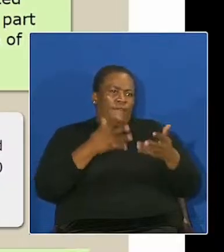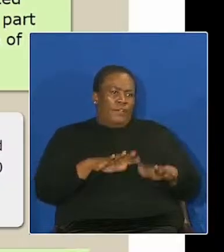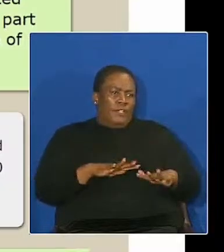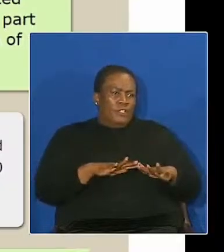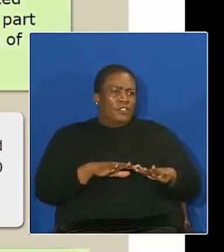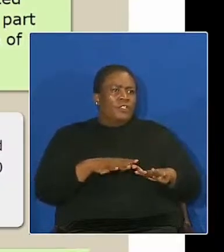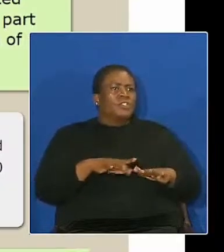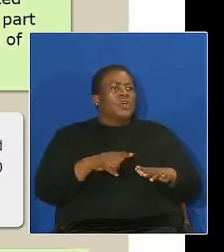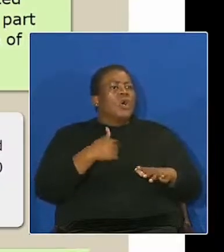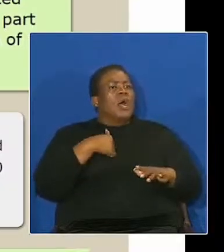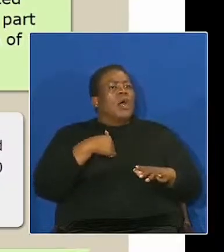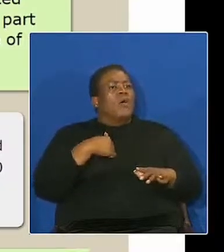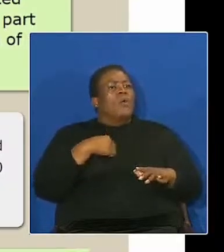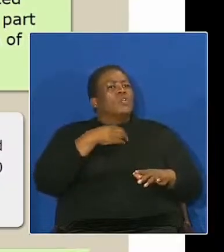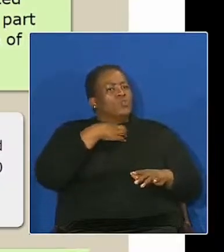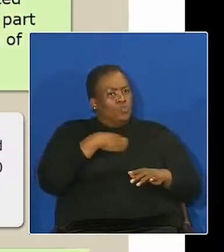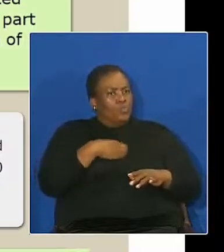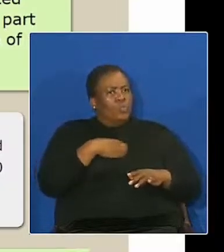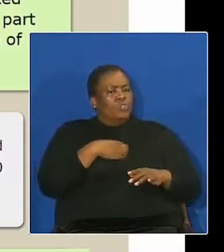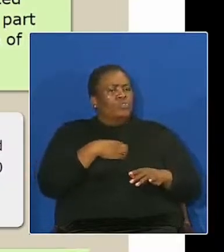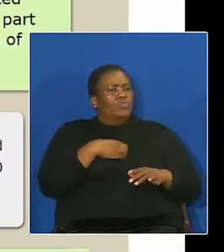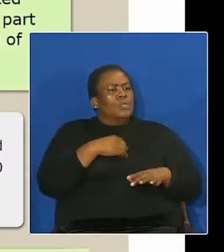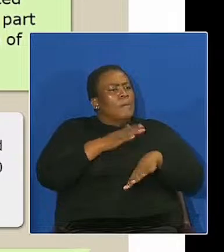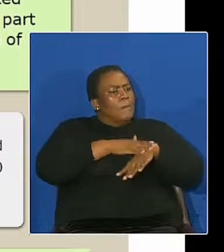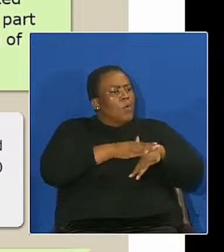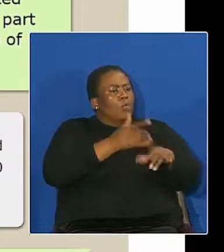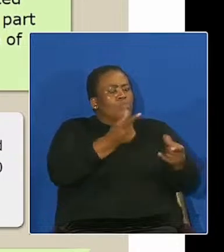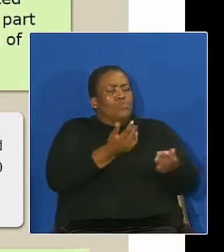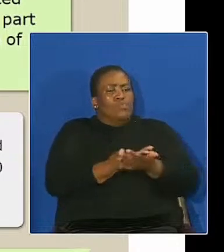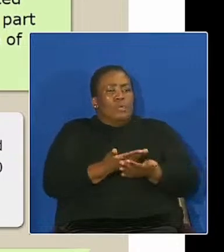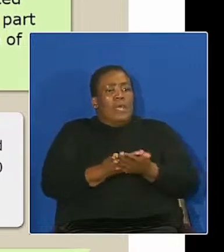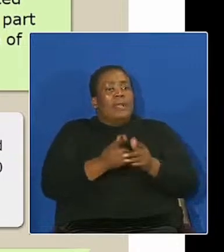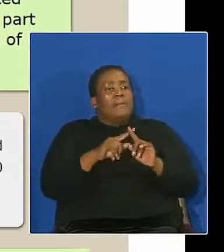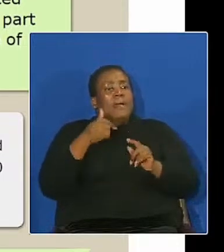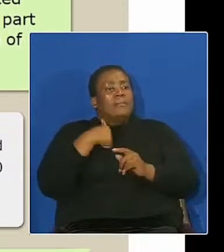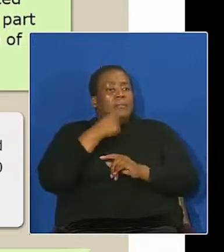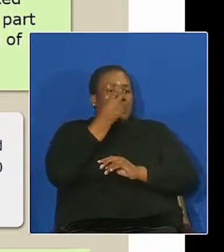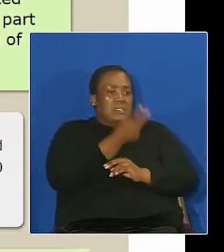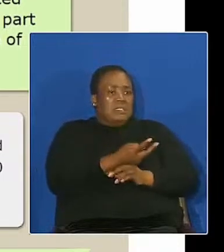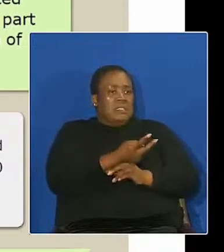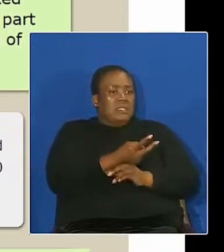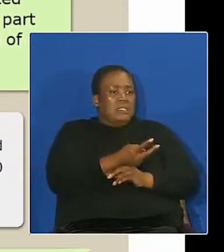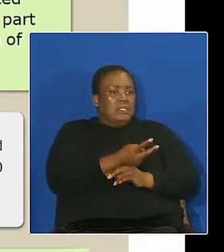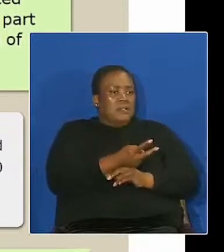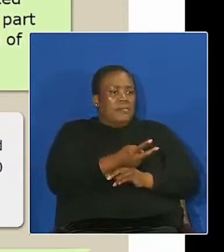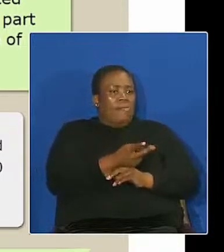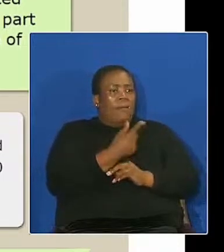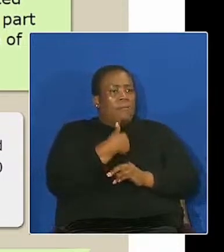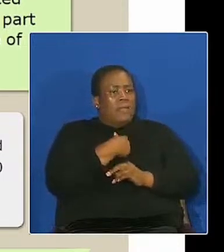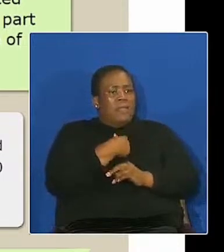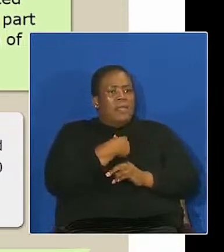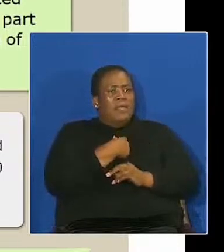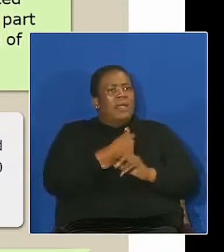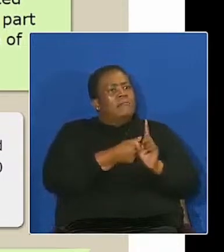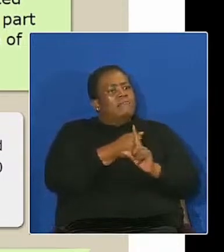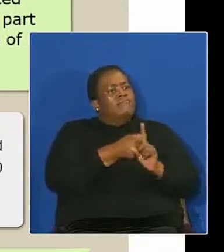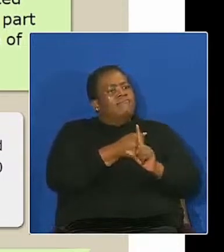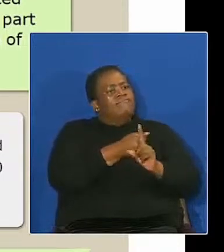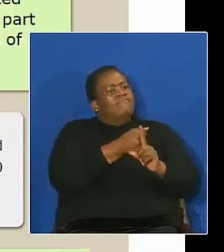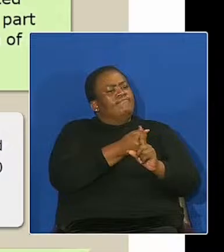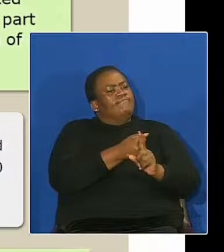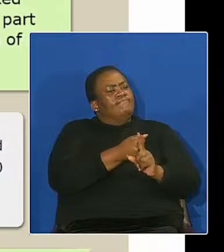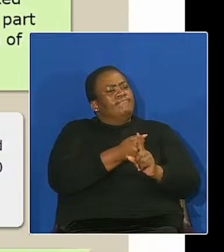to stretch my arm even further, but I see none of my efforts are